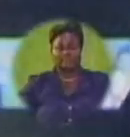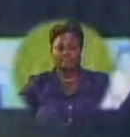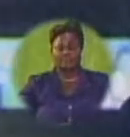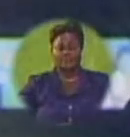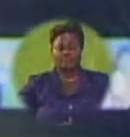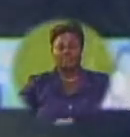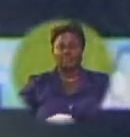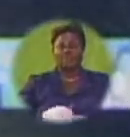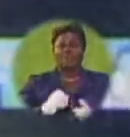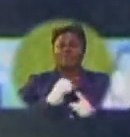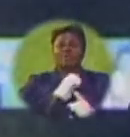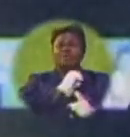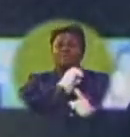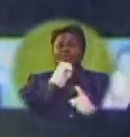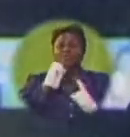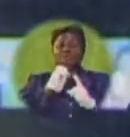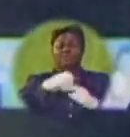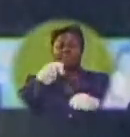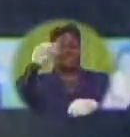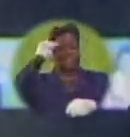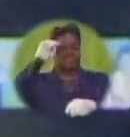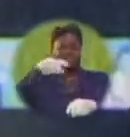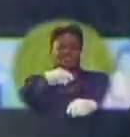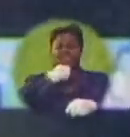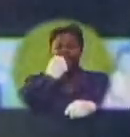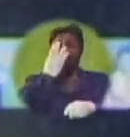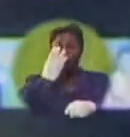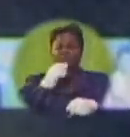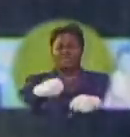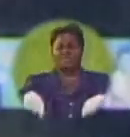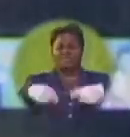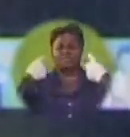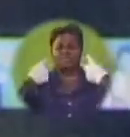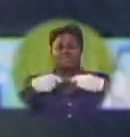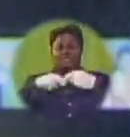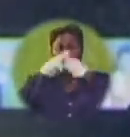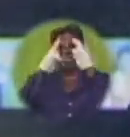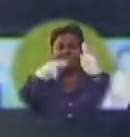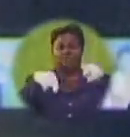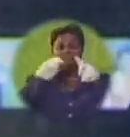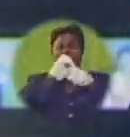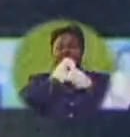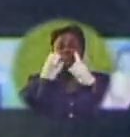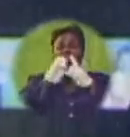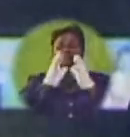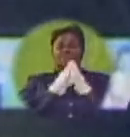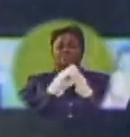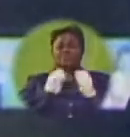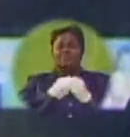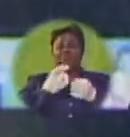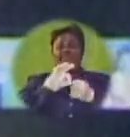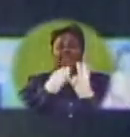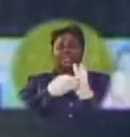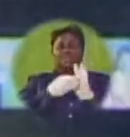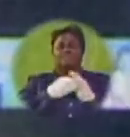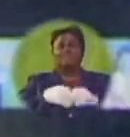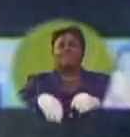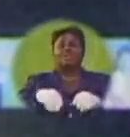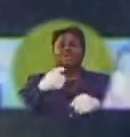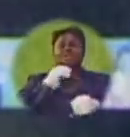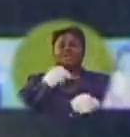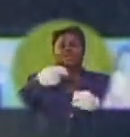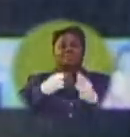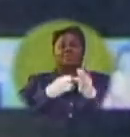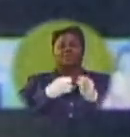The culture minister says there are several challenges currently at the House of Culture, which is also under repairs. He appeals for